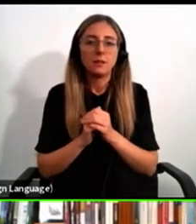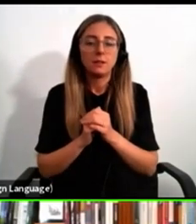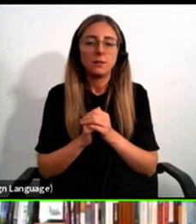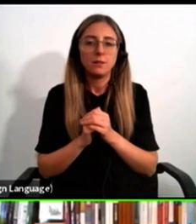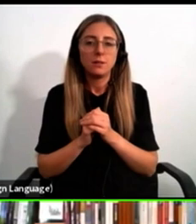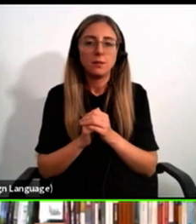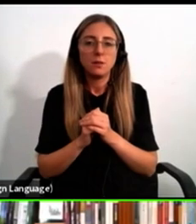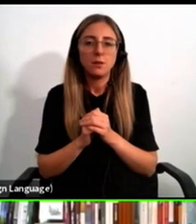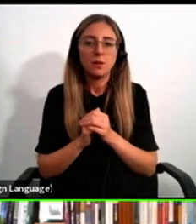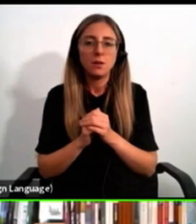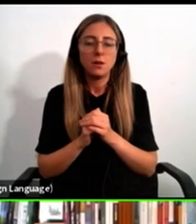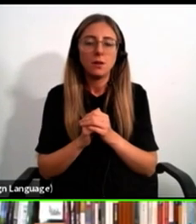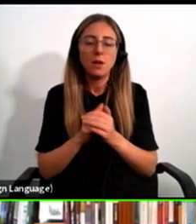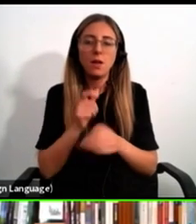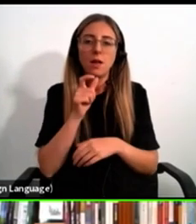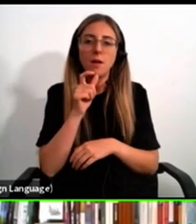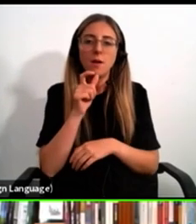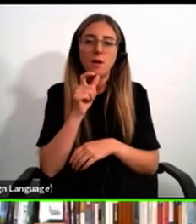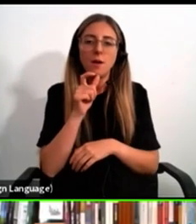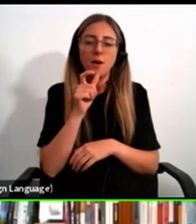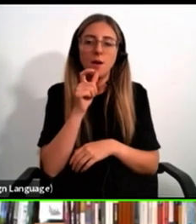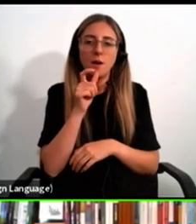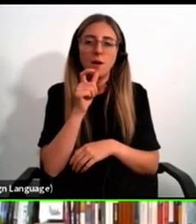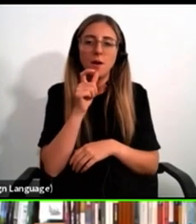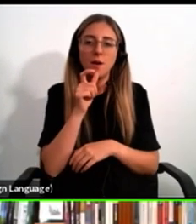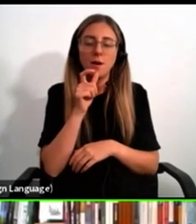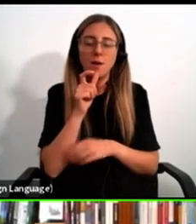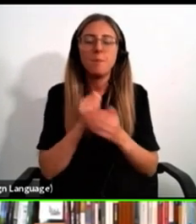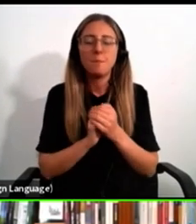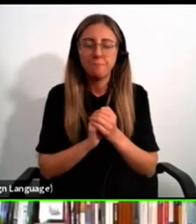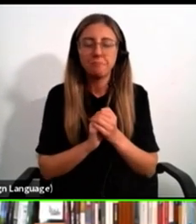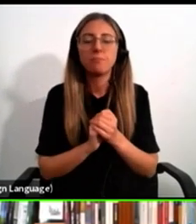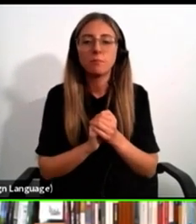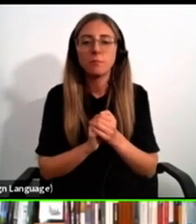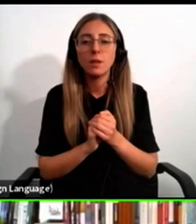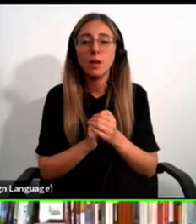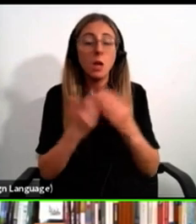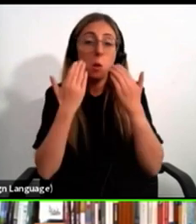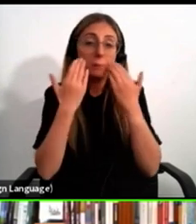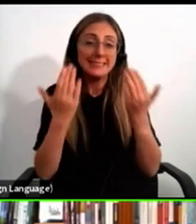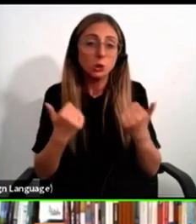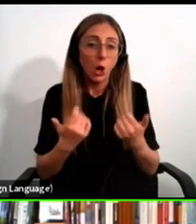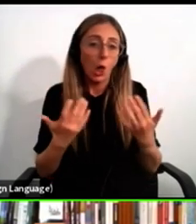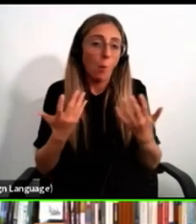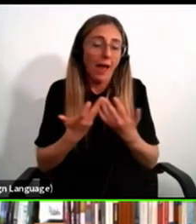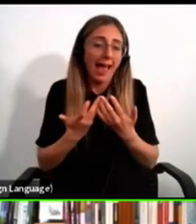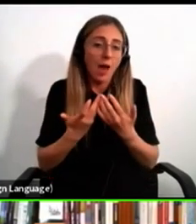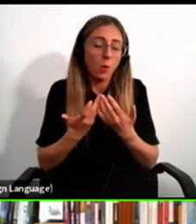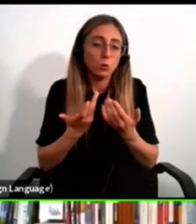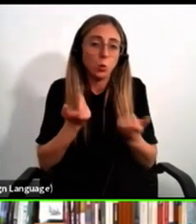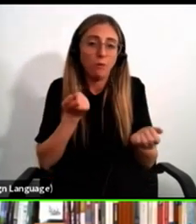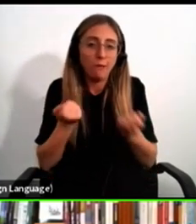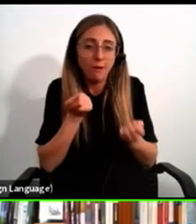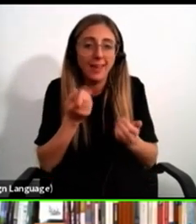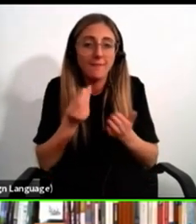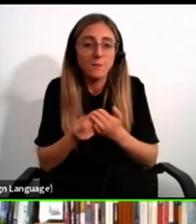The funds we have are rather the private equity funds. We do not have venture capital funds. They used